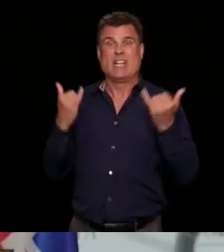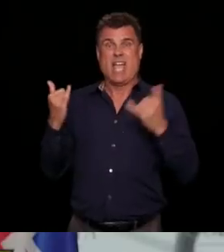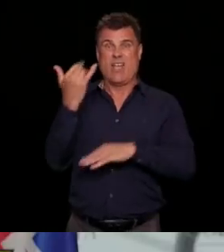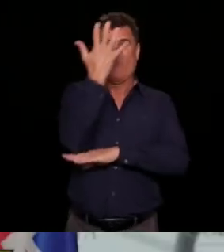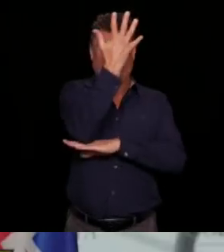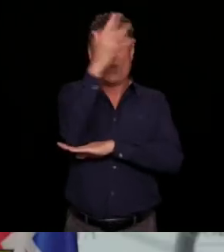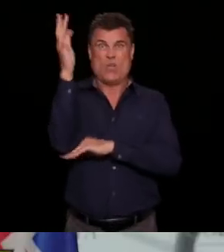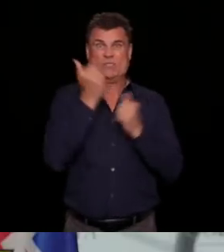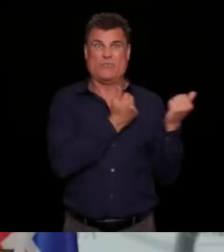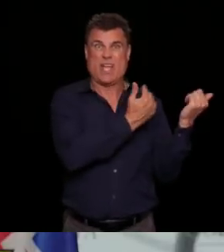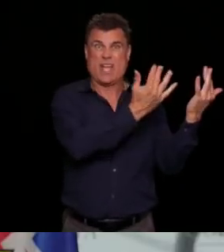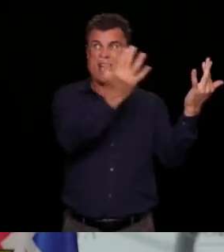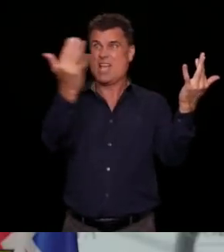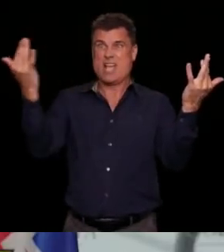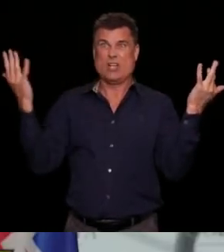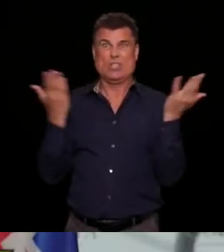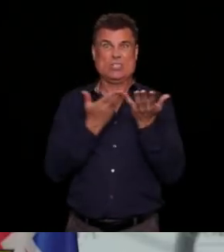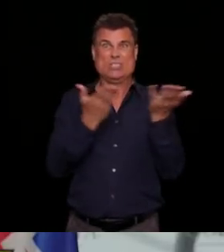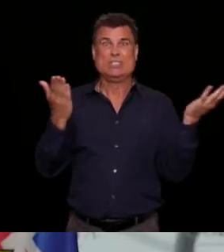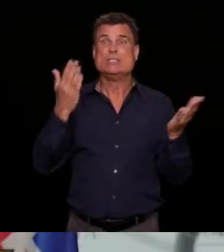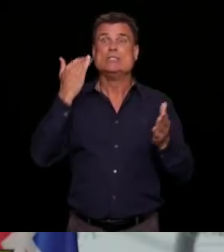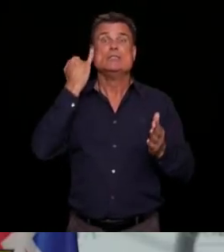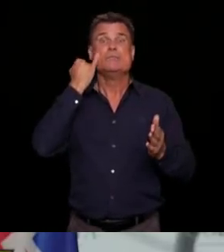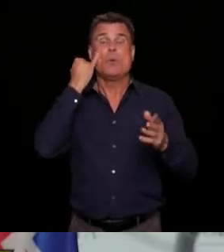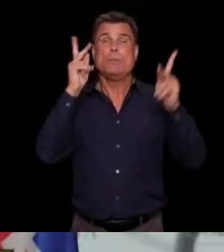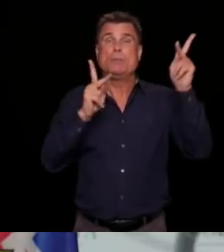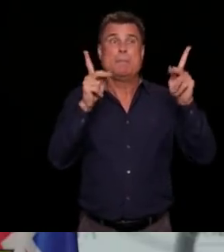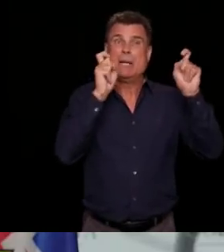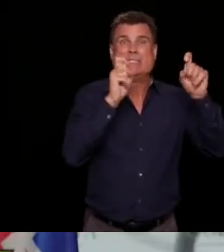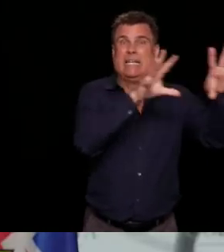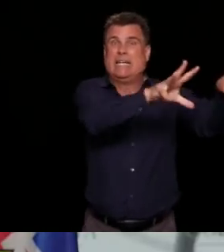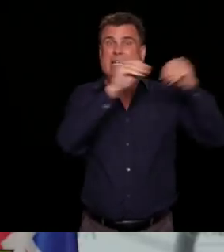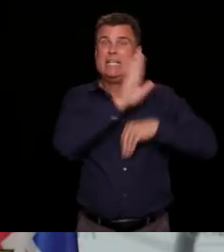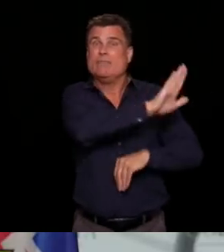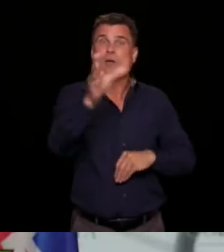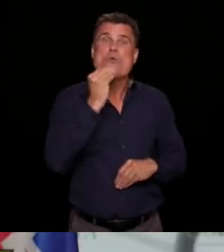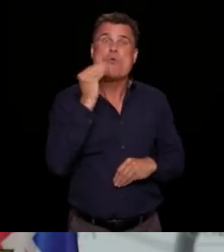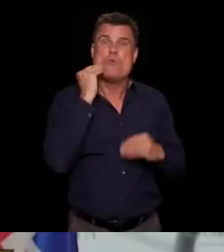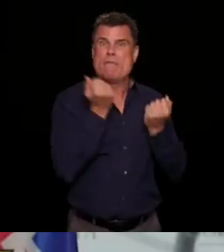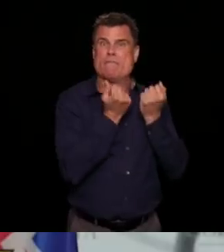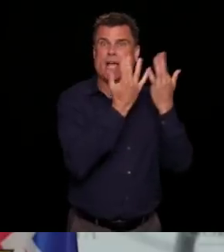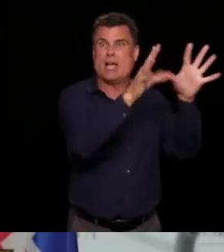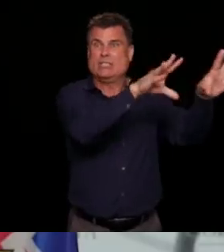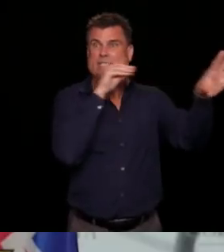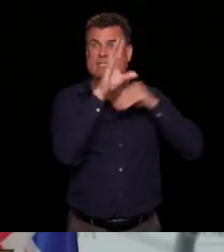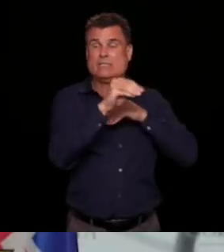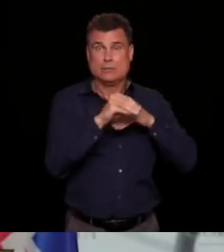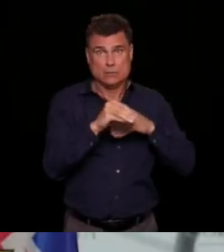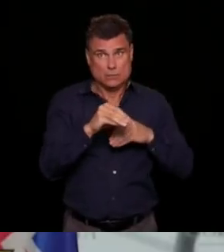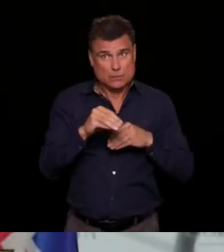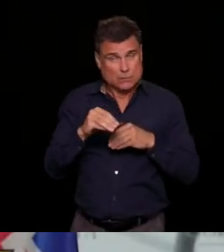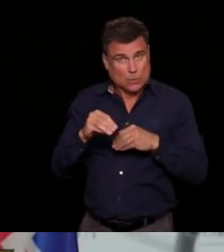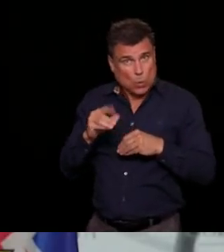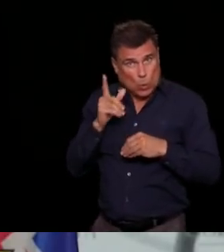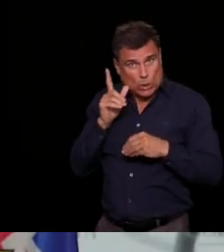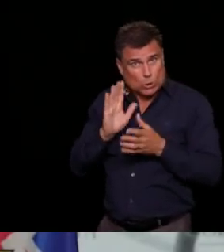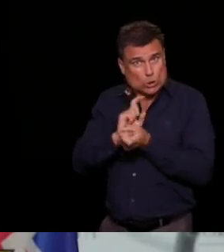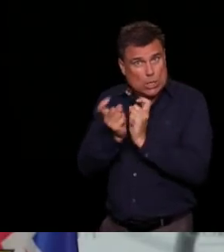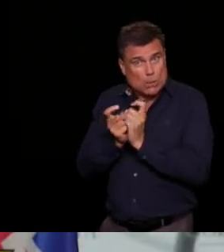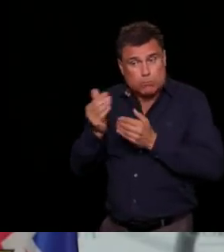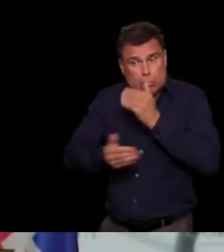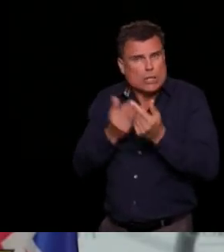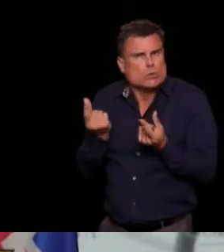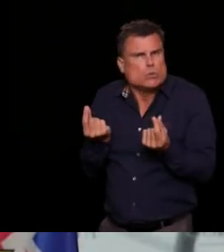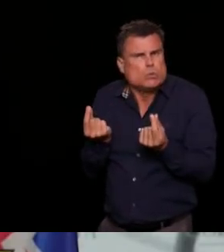to evacuation protocols in light of the pandemic? So we have been working with Emergency Management BC and